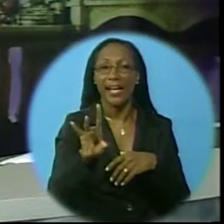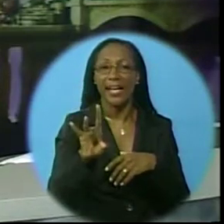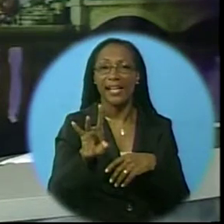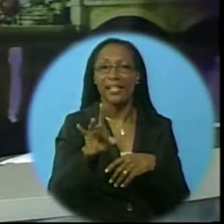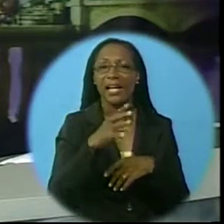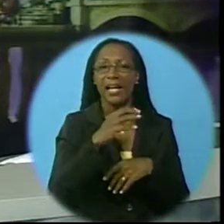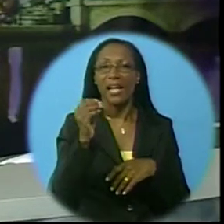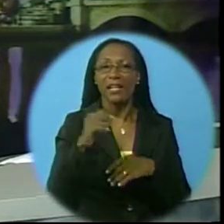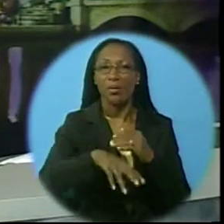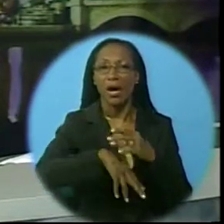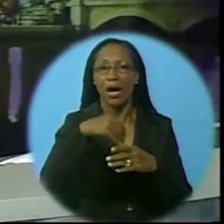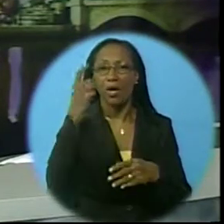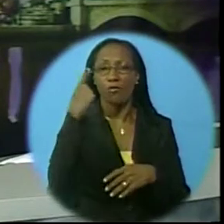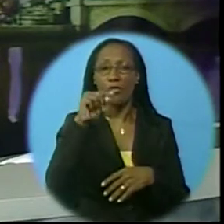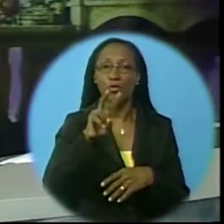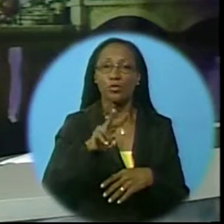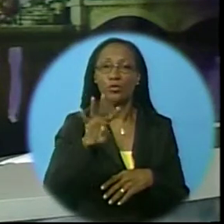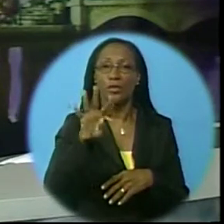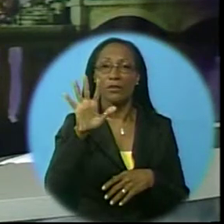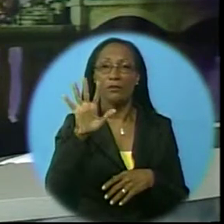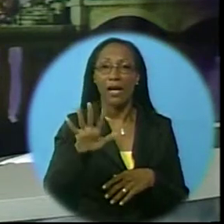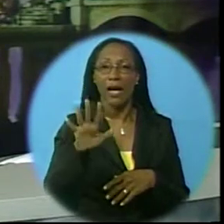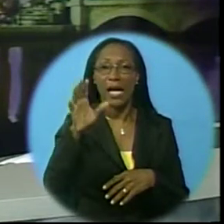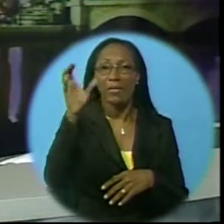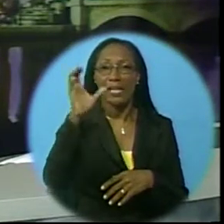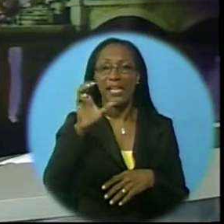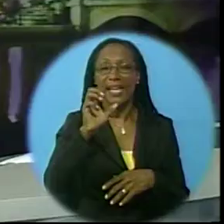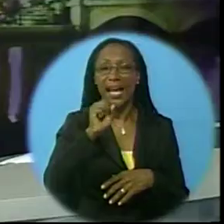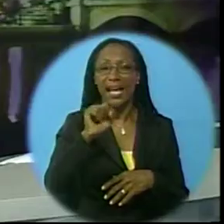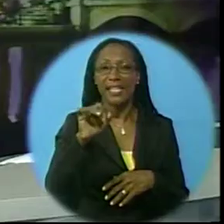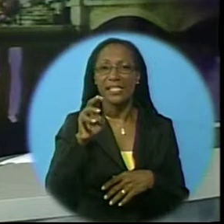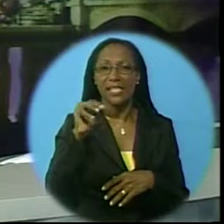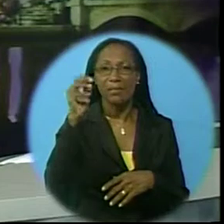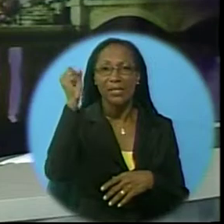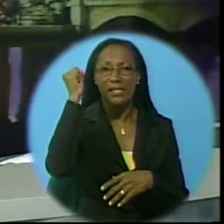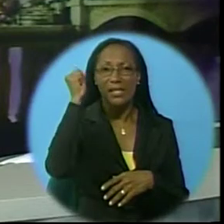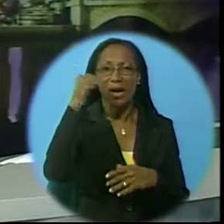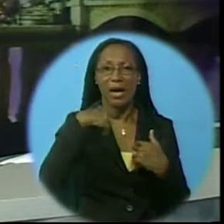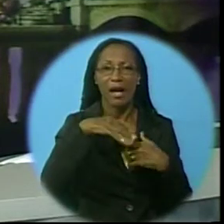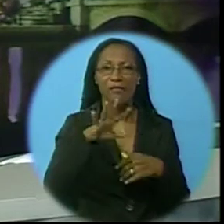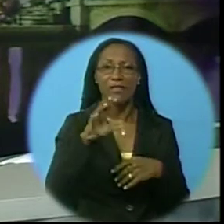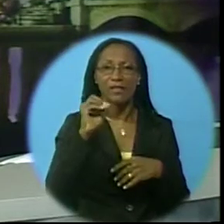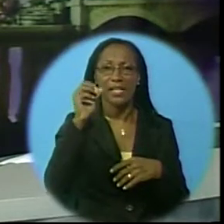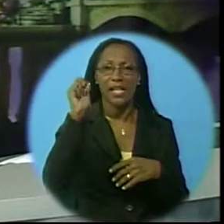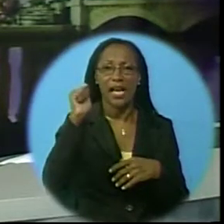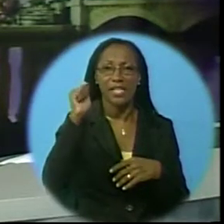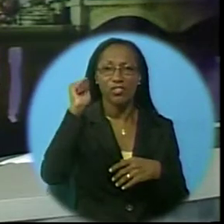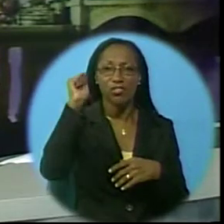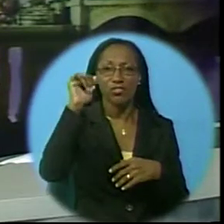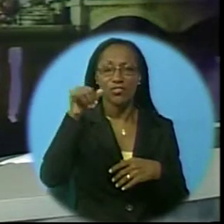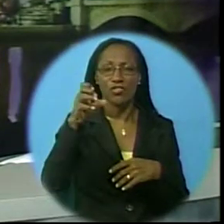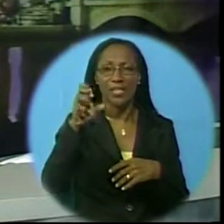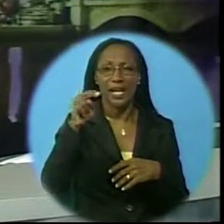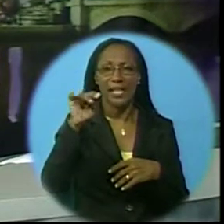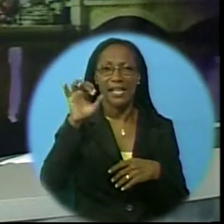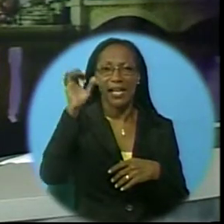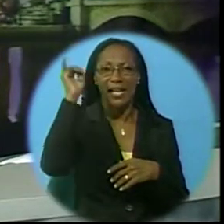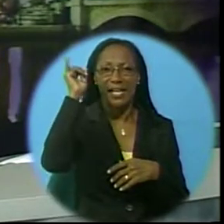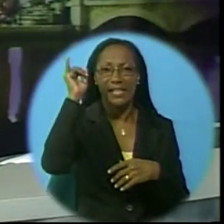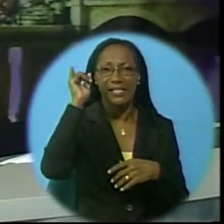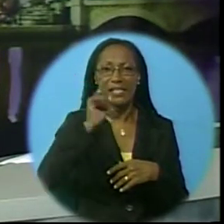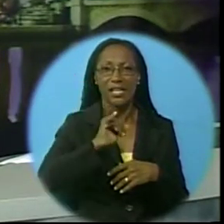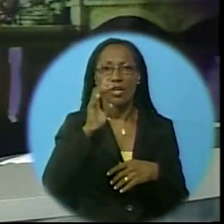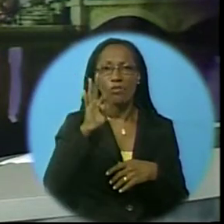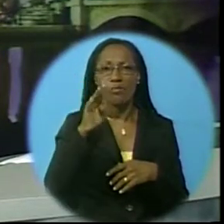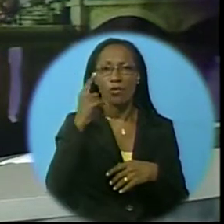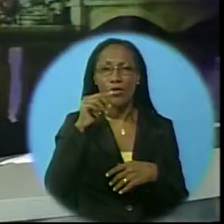bowled out for 245, with Kasim Stout scoring an even 50. Johnny Ince bagged 4 for 33. Then,